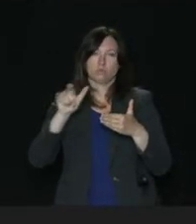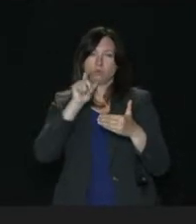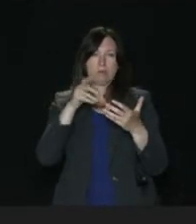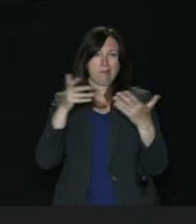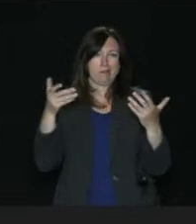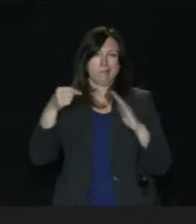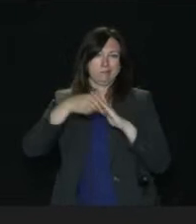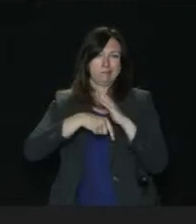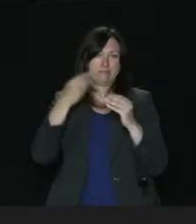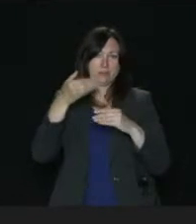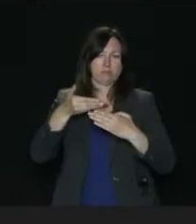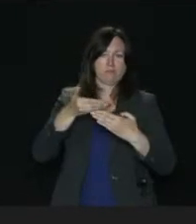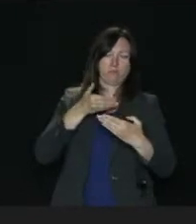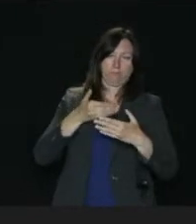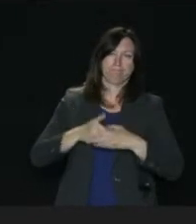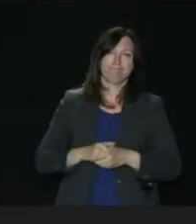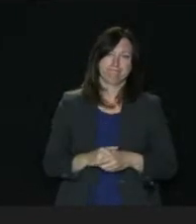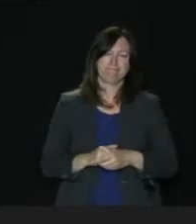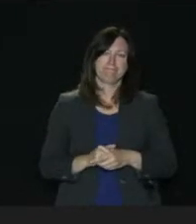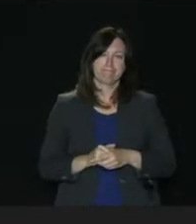on.